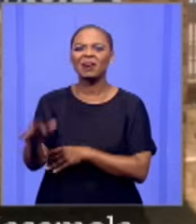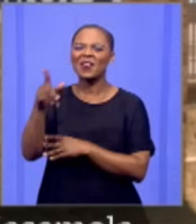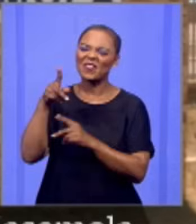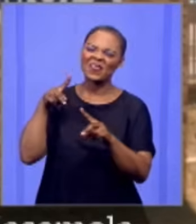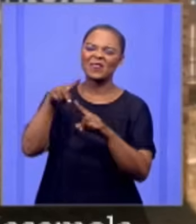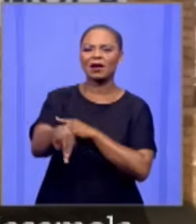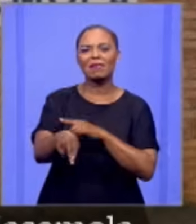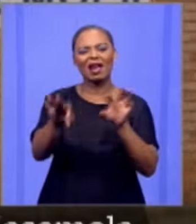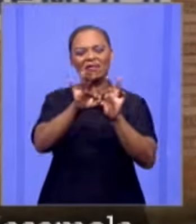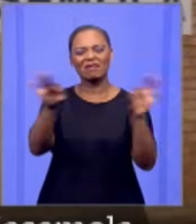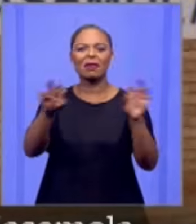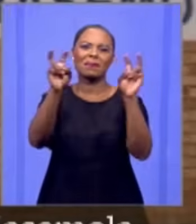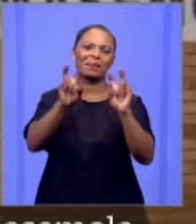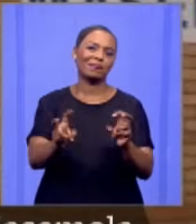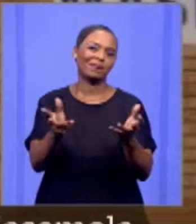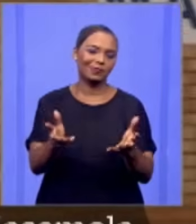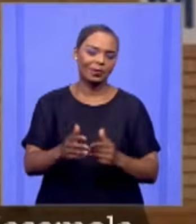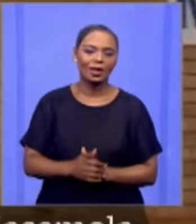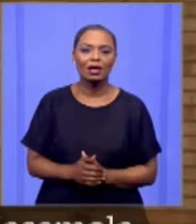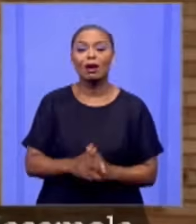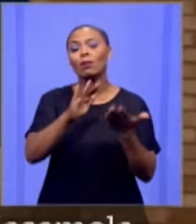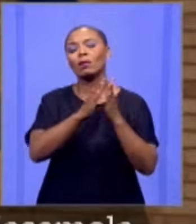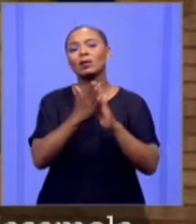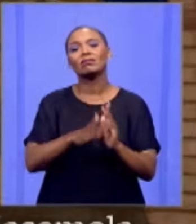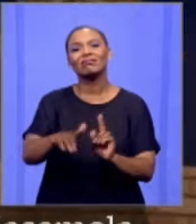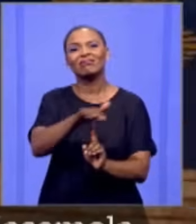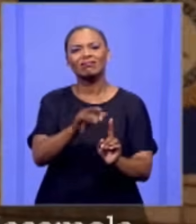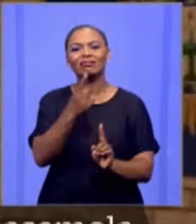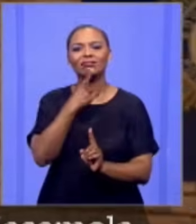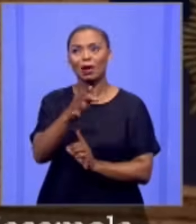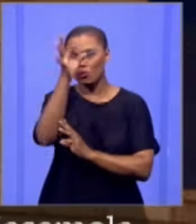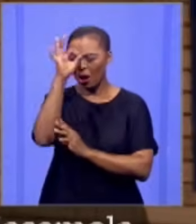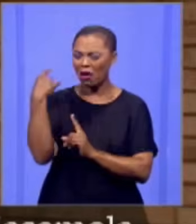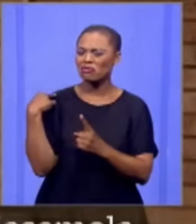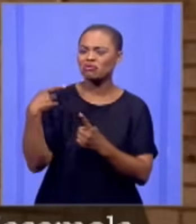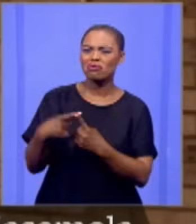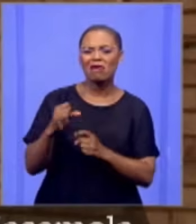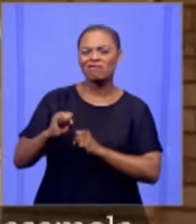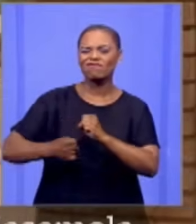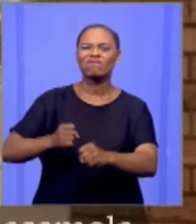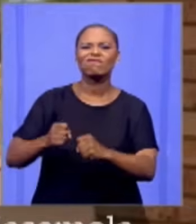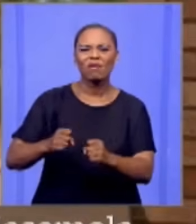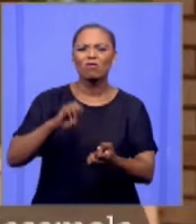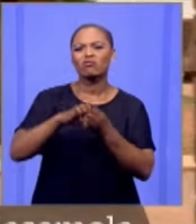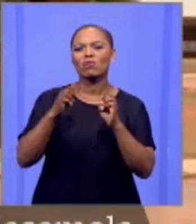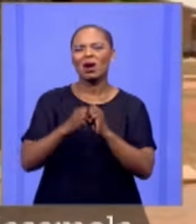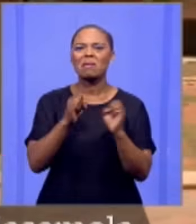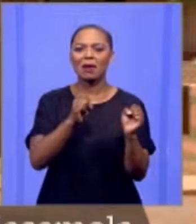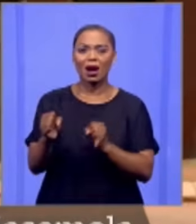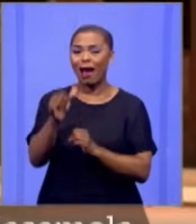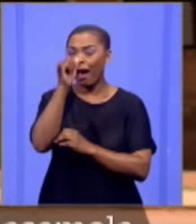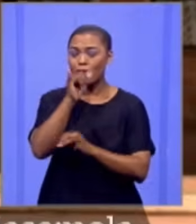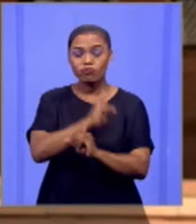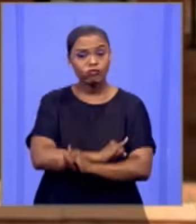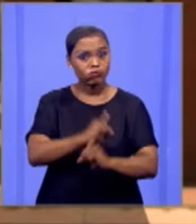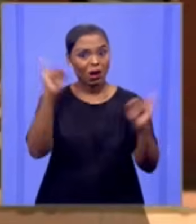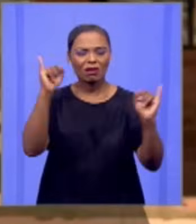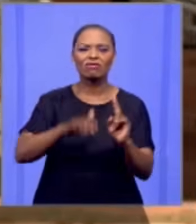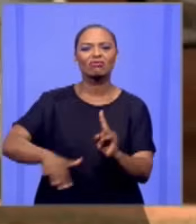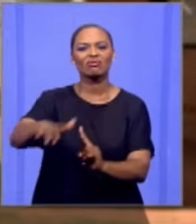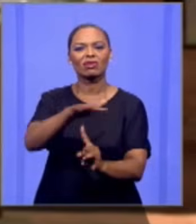cable. Badudi ba ga Masemola ba re ge e sa le setešhe se sa maphodisa se itemogela mathata a mohlagase go tloga ngwagola bosenyi bo hlatlogile mo tikologong